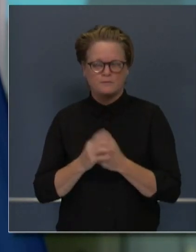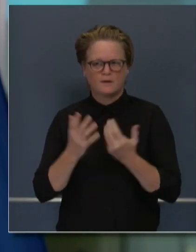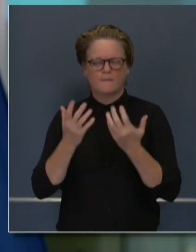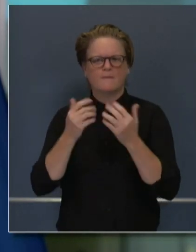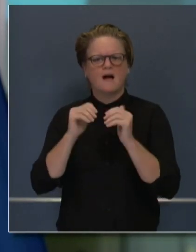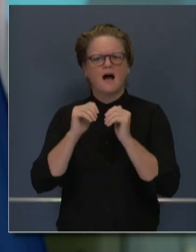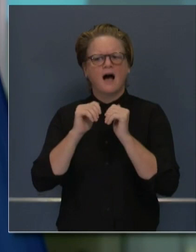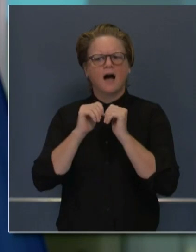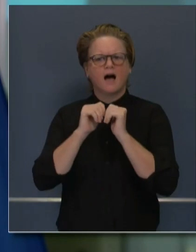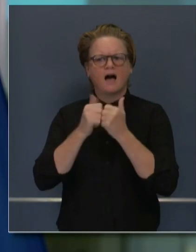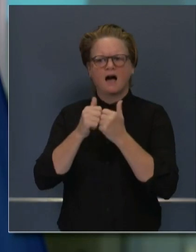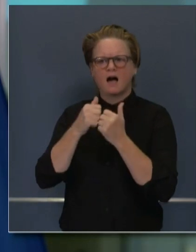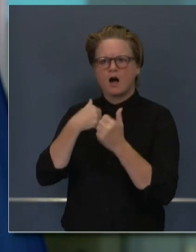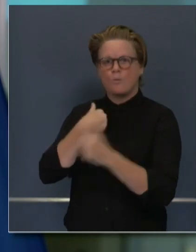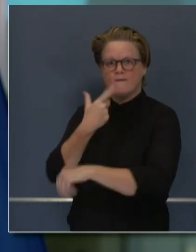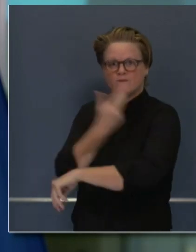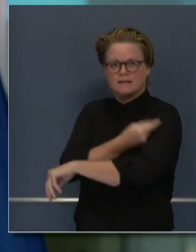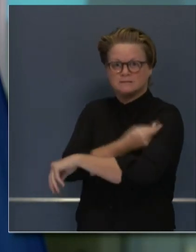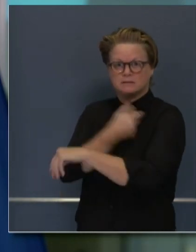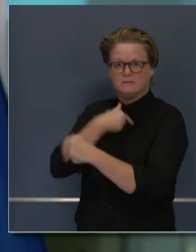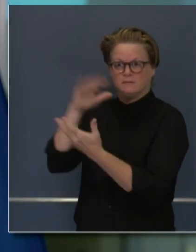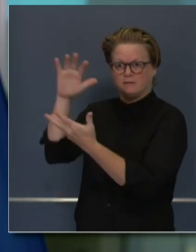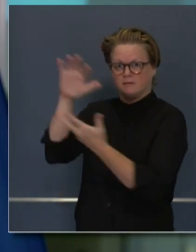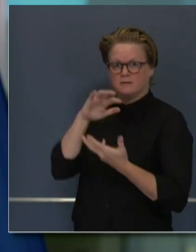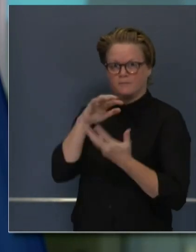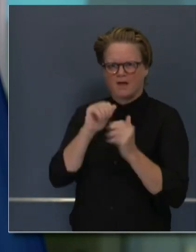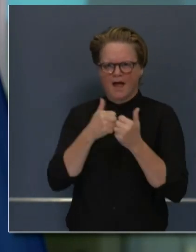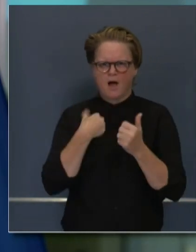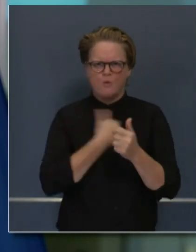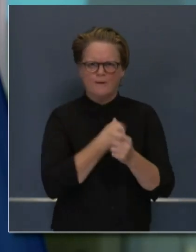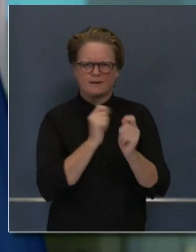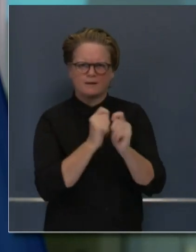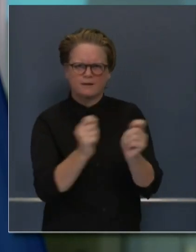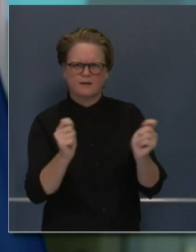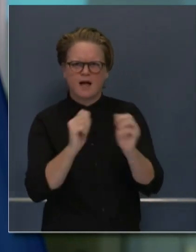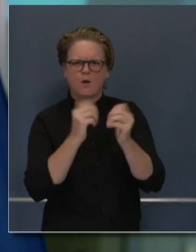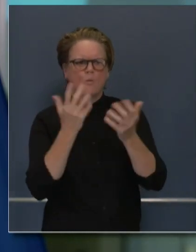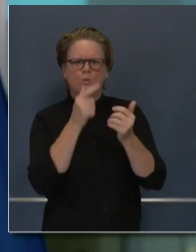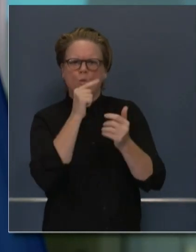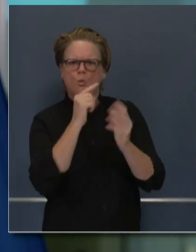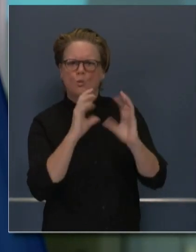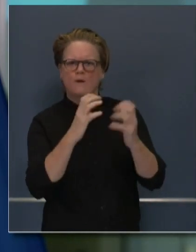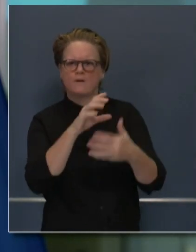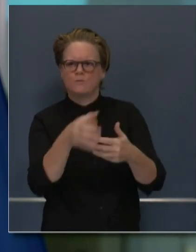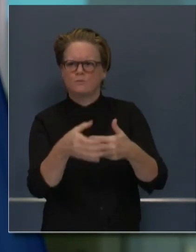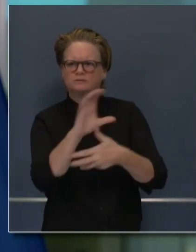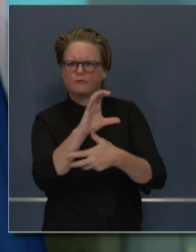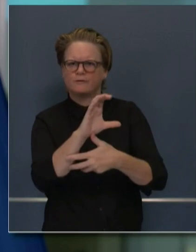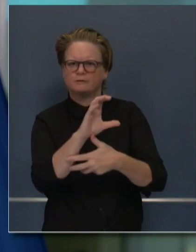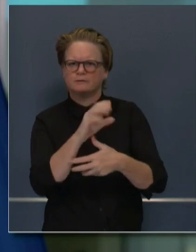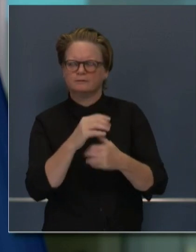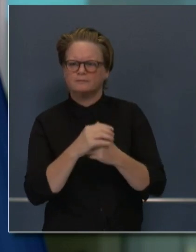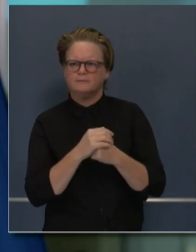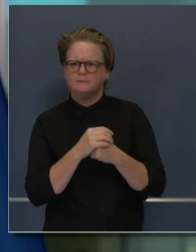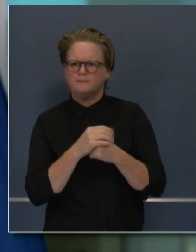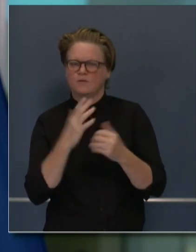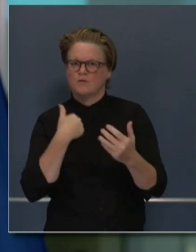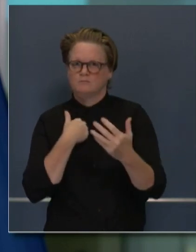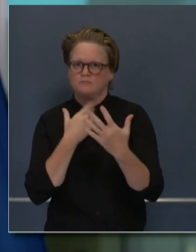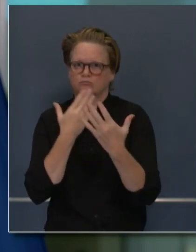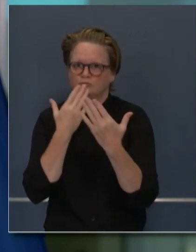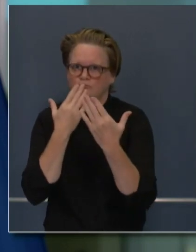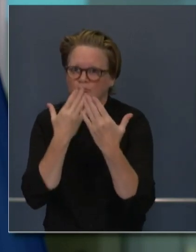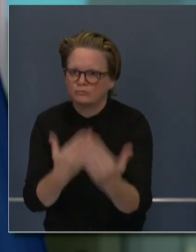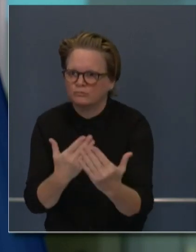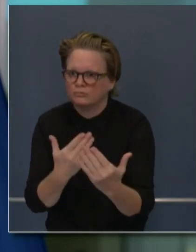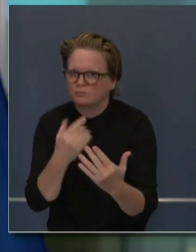the vaccine as well. And so we're really, really proud and grateful for the active participation of those committees. Those first